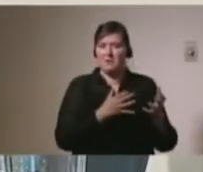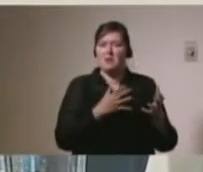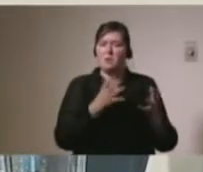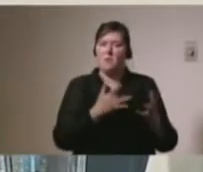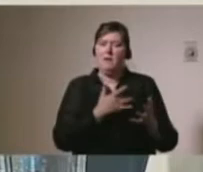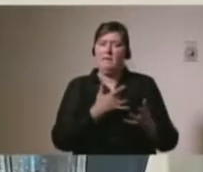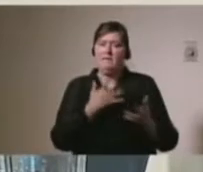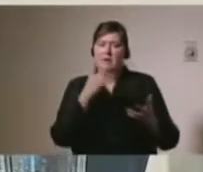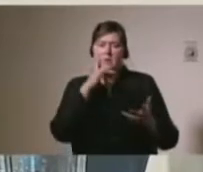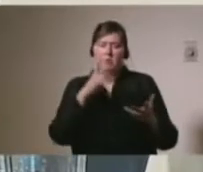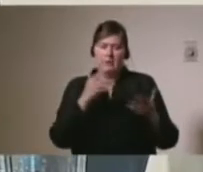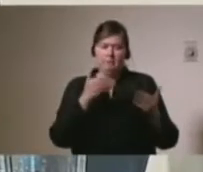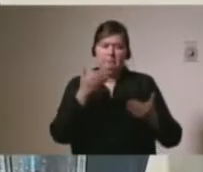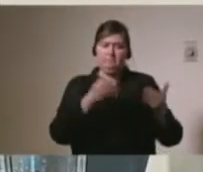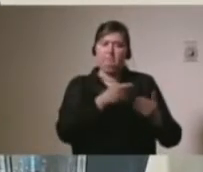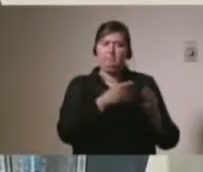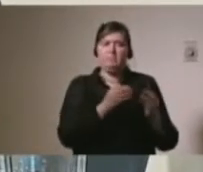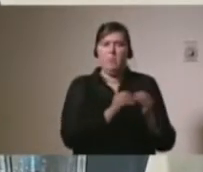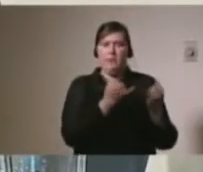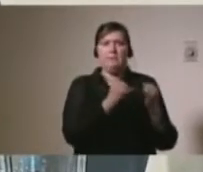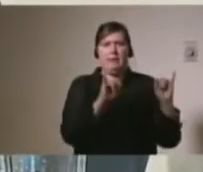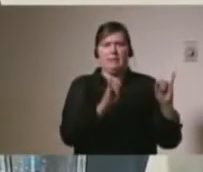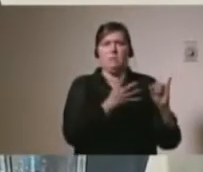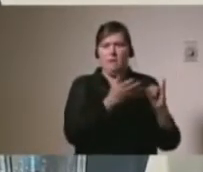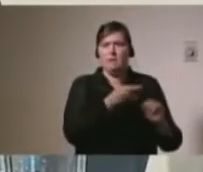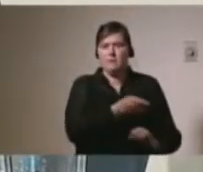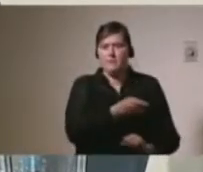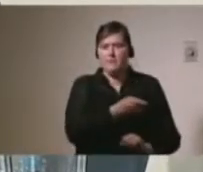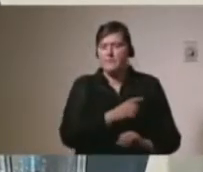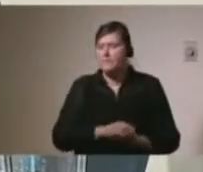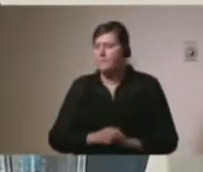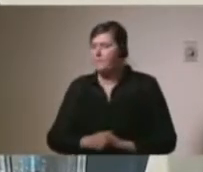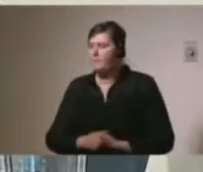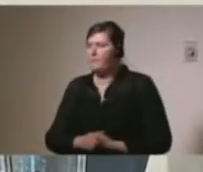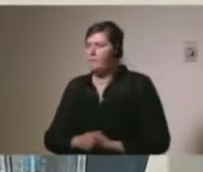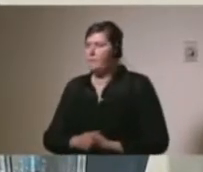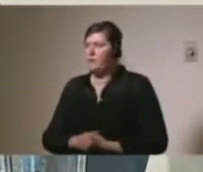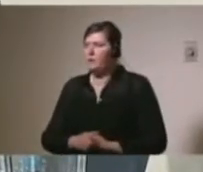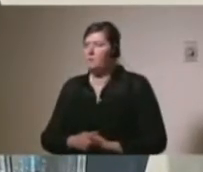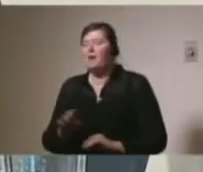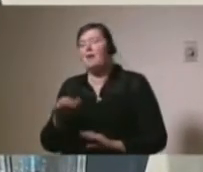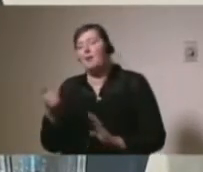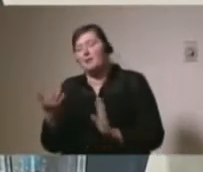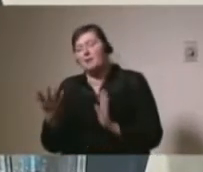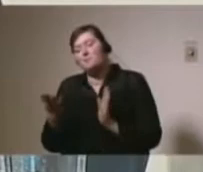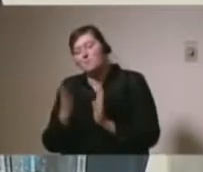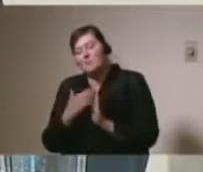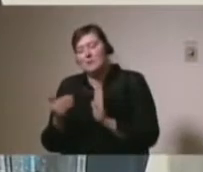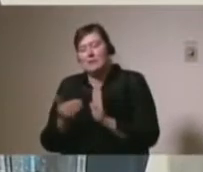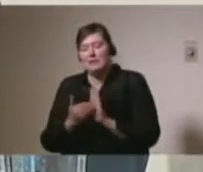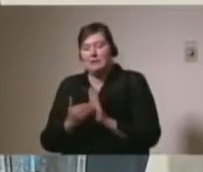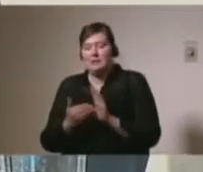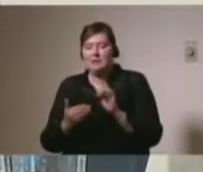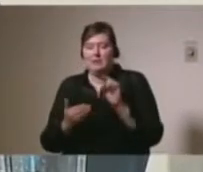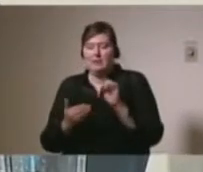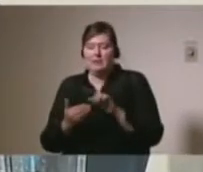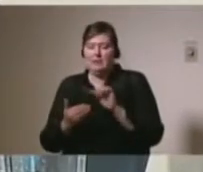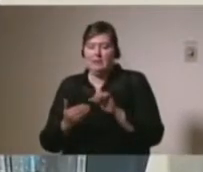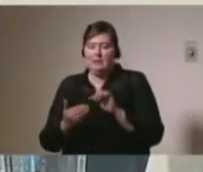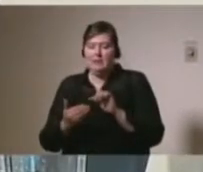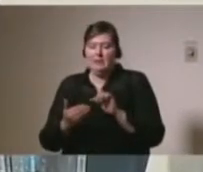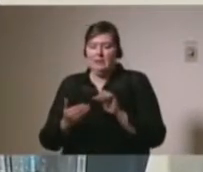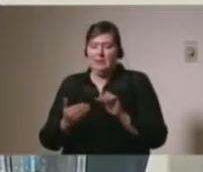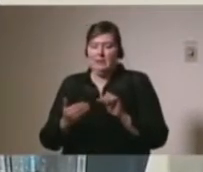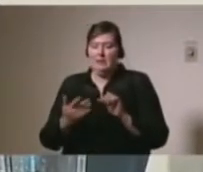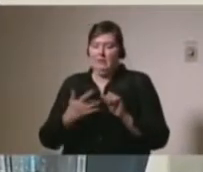then the thing about Australia, well, yeah, a light-hearted thing. Yes, we've got a inferiority